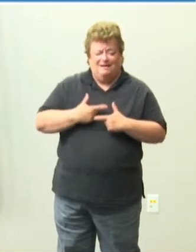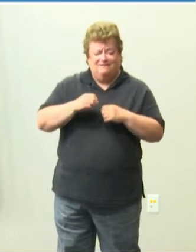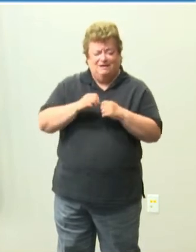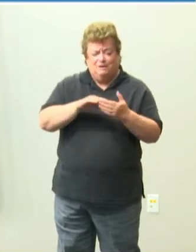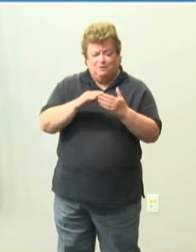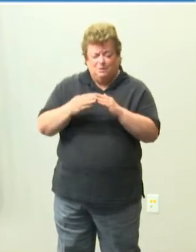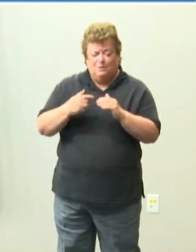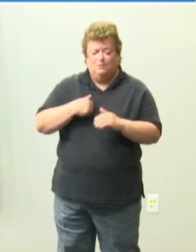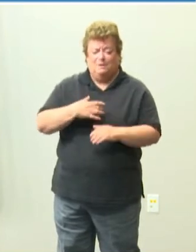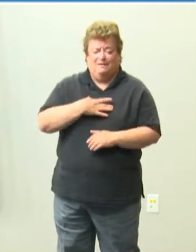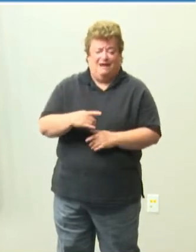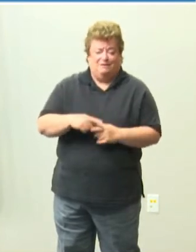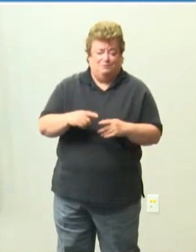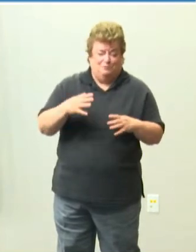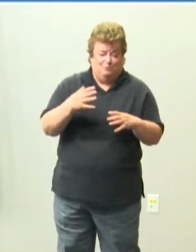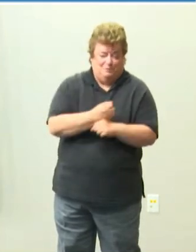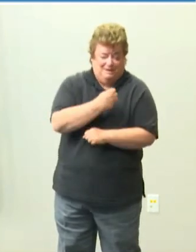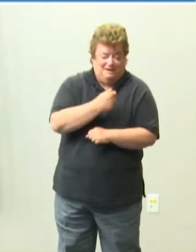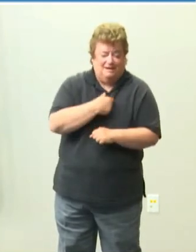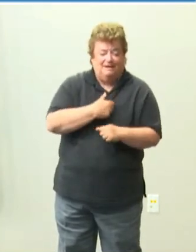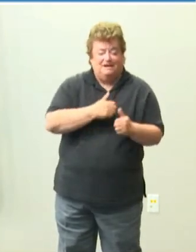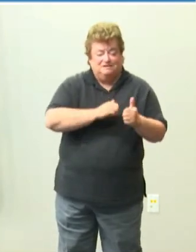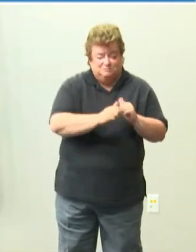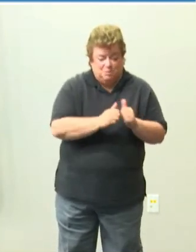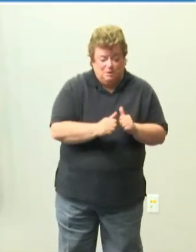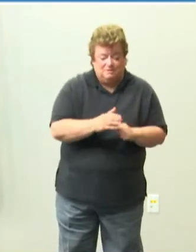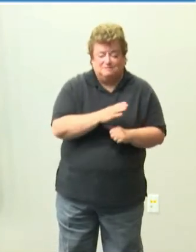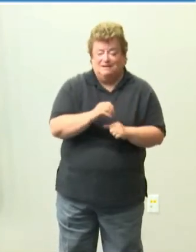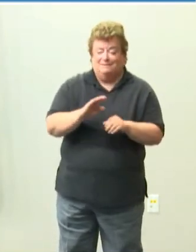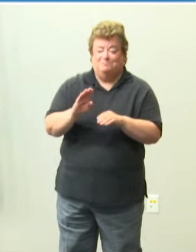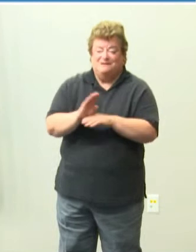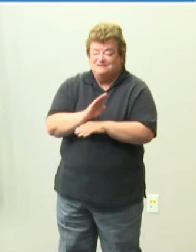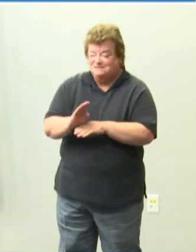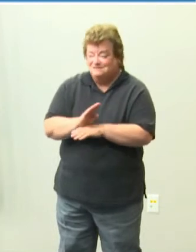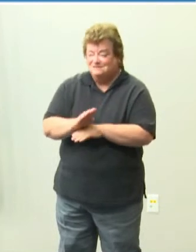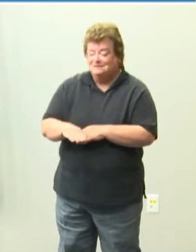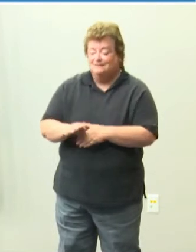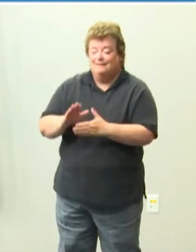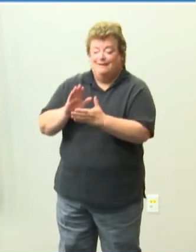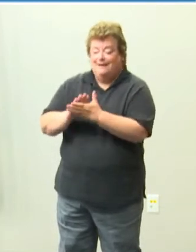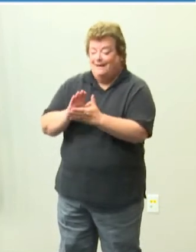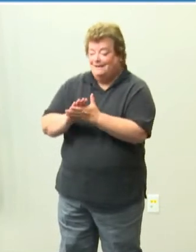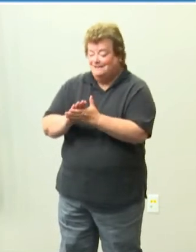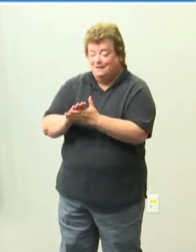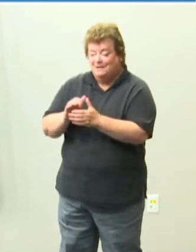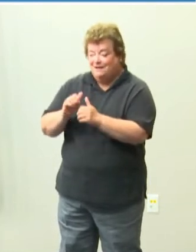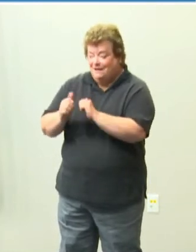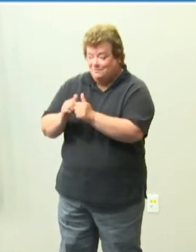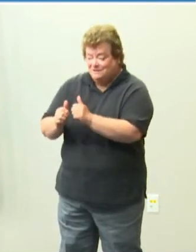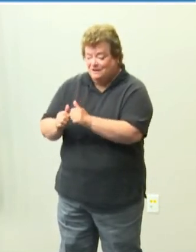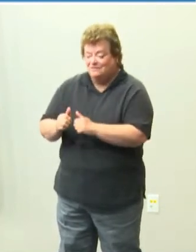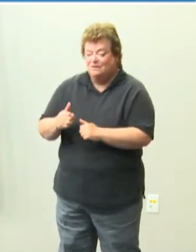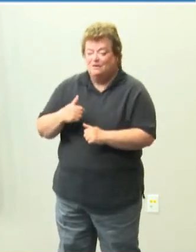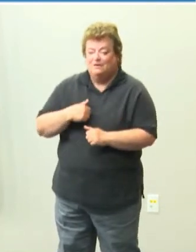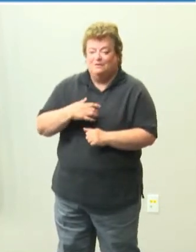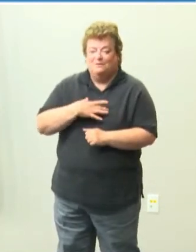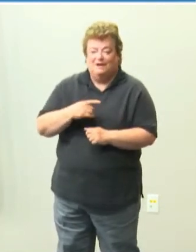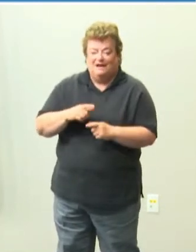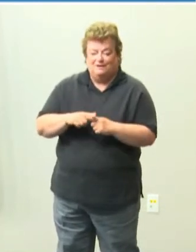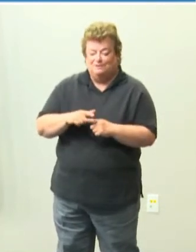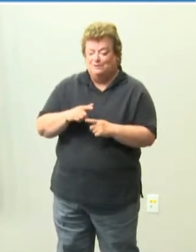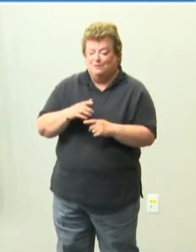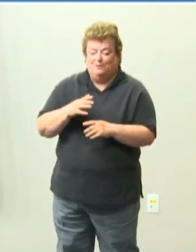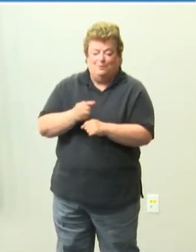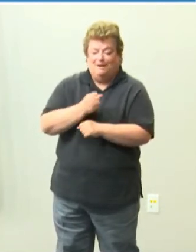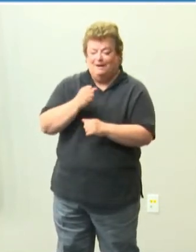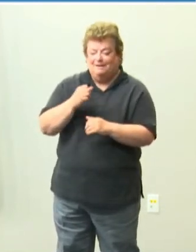like to win at sports. We like to win at business competitions. We like to win academic prizes. We like to win spots on American City Top